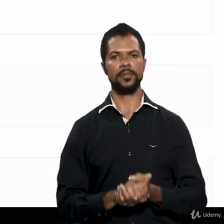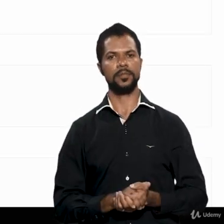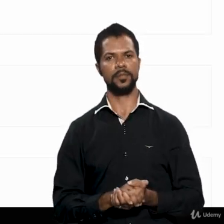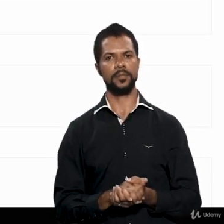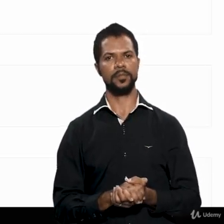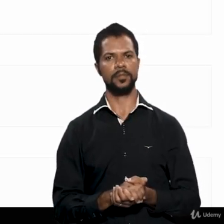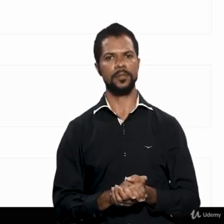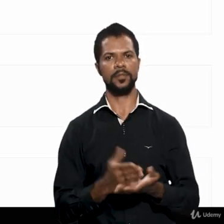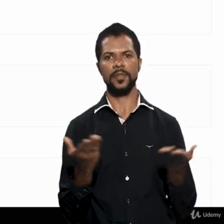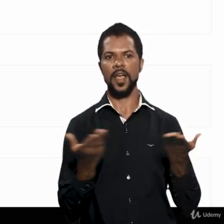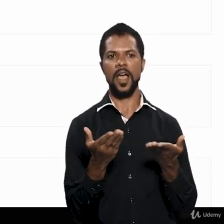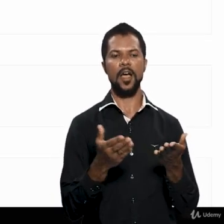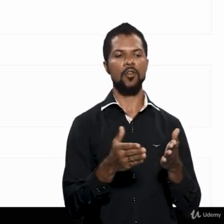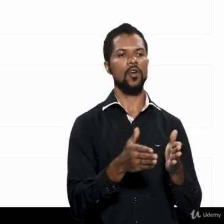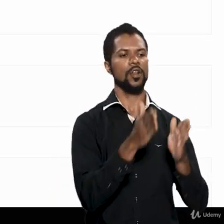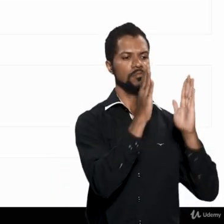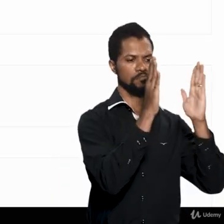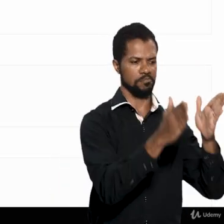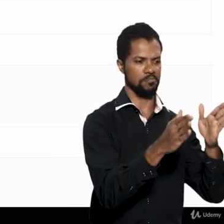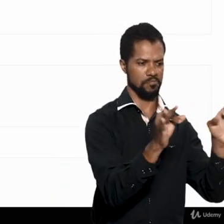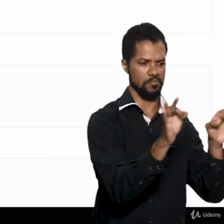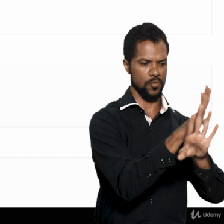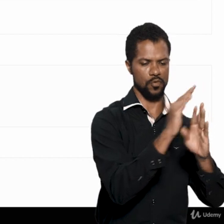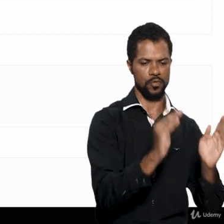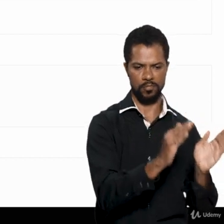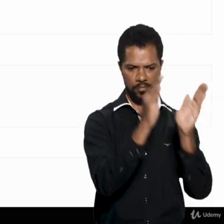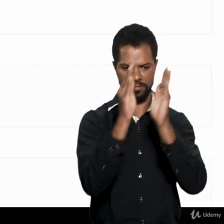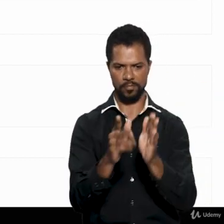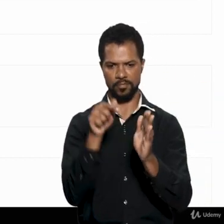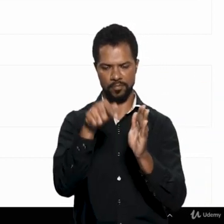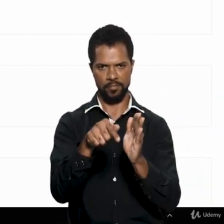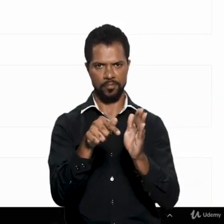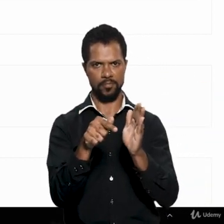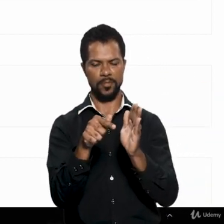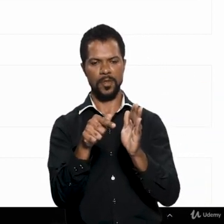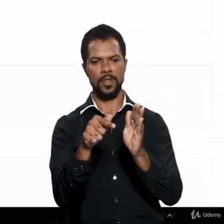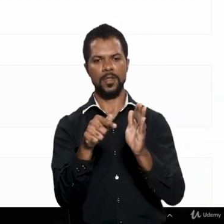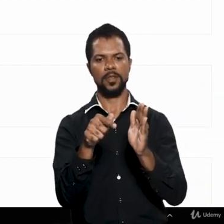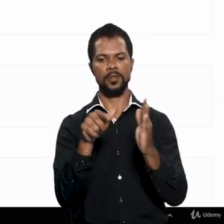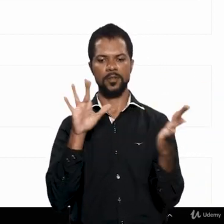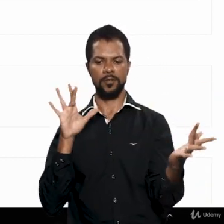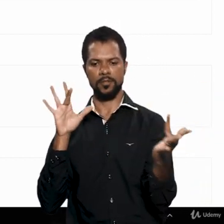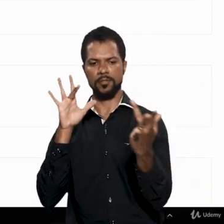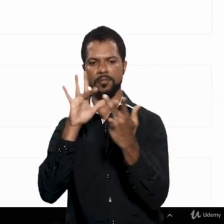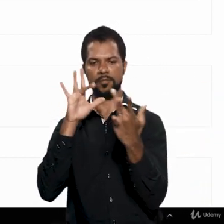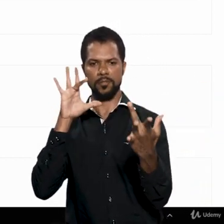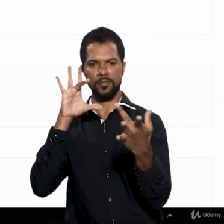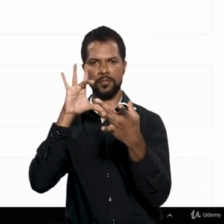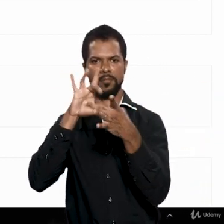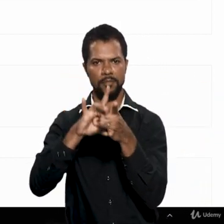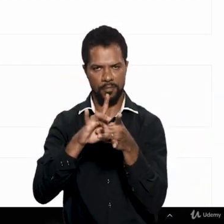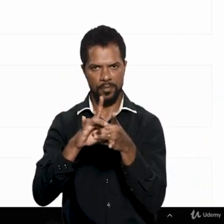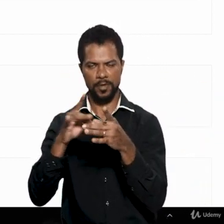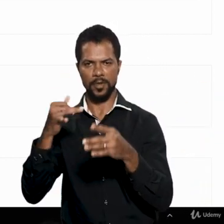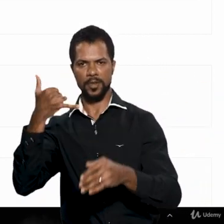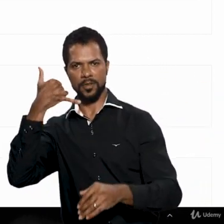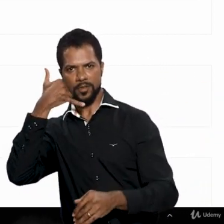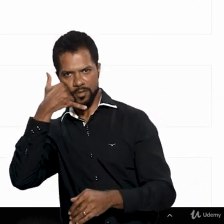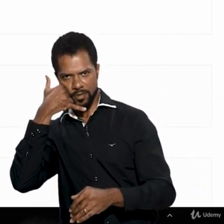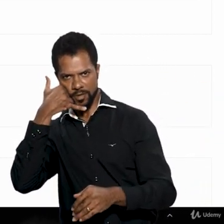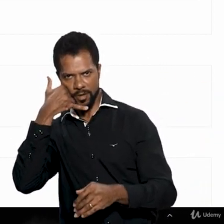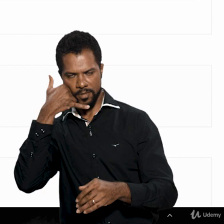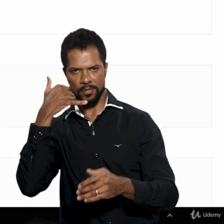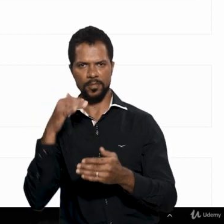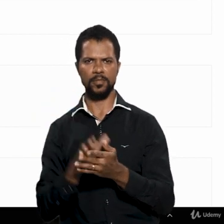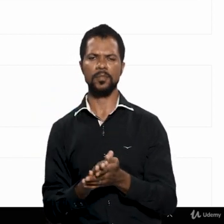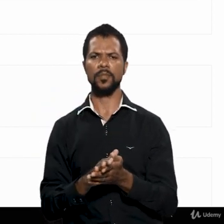So let's go for the second level. So let's enable the 2-step verification